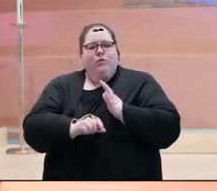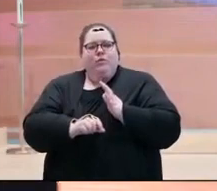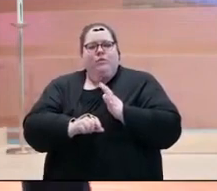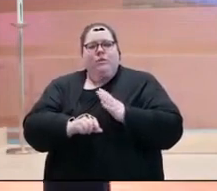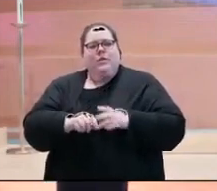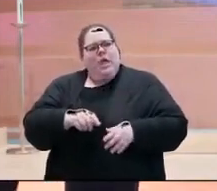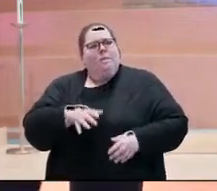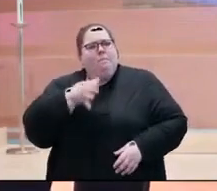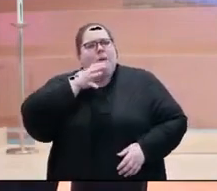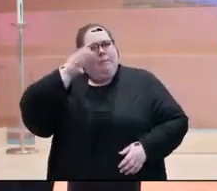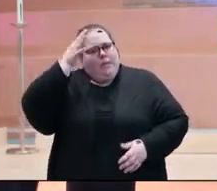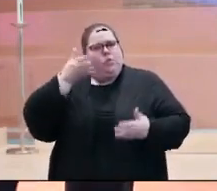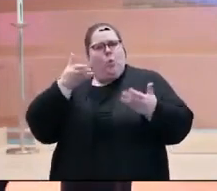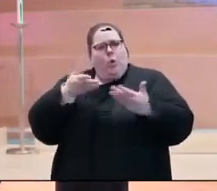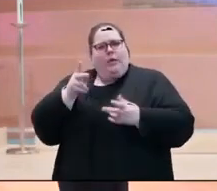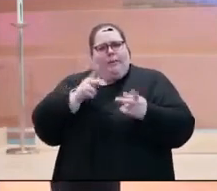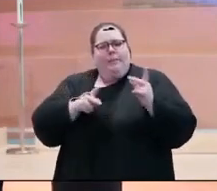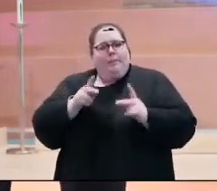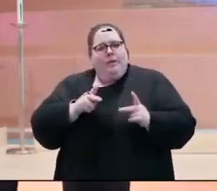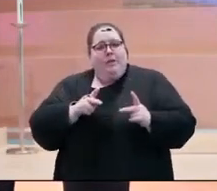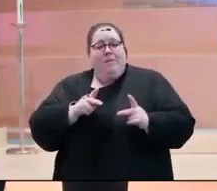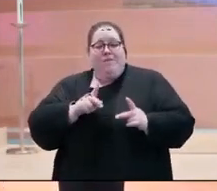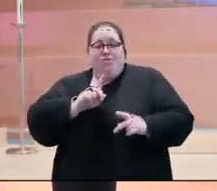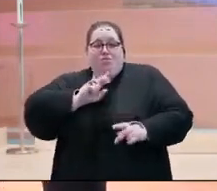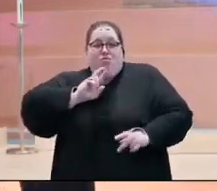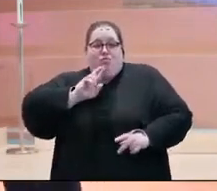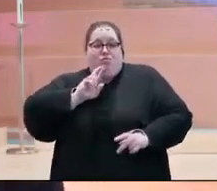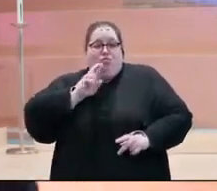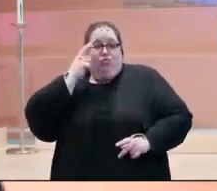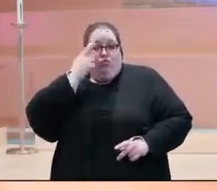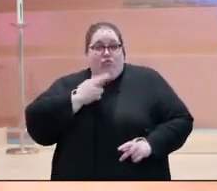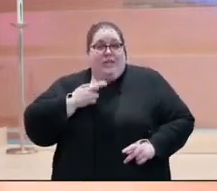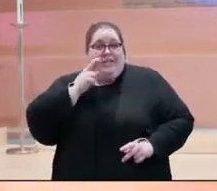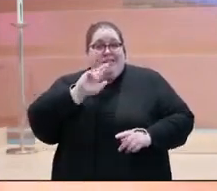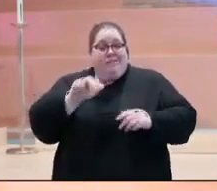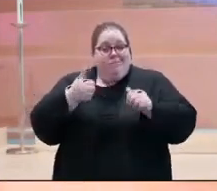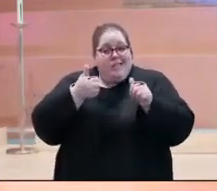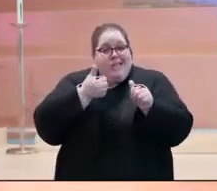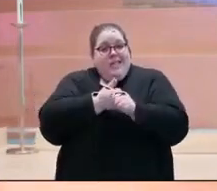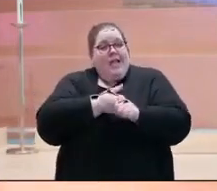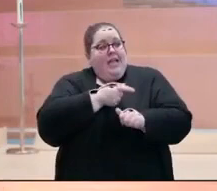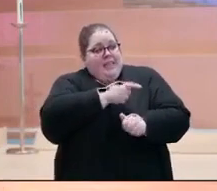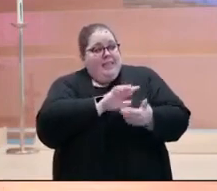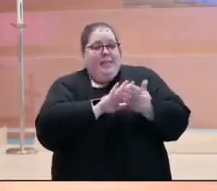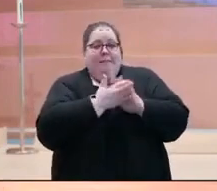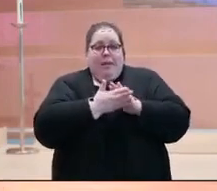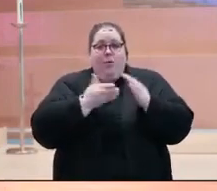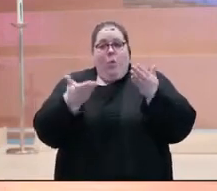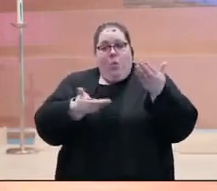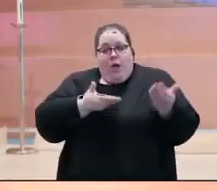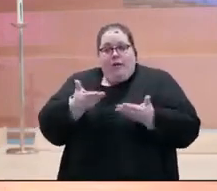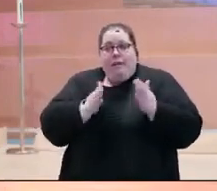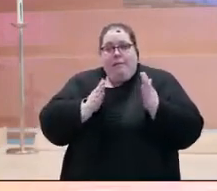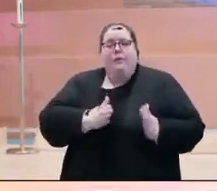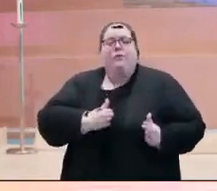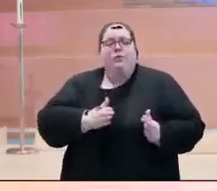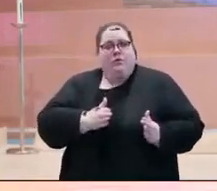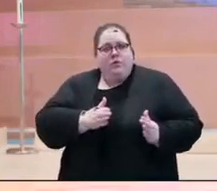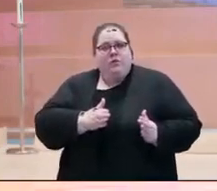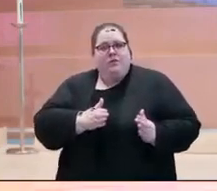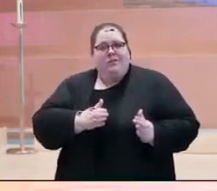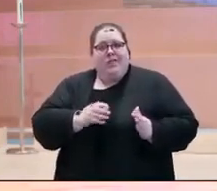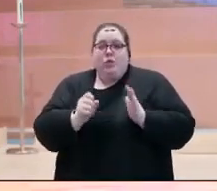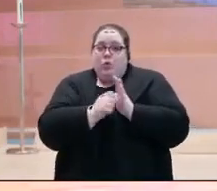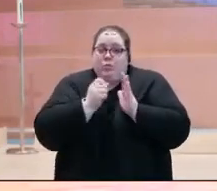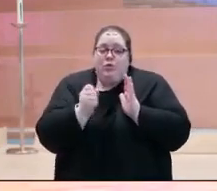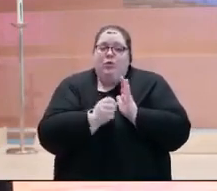people, but he says that the thing that spurred them on to be welcoming like this, to be hospitable like this, was actually